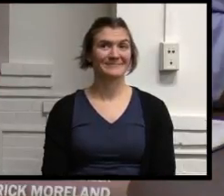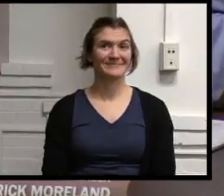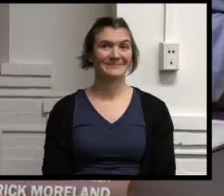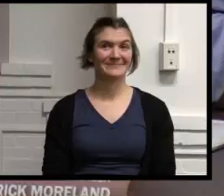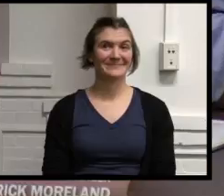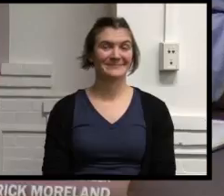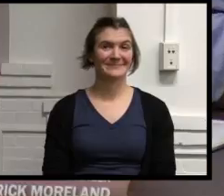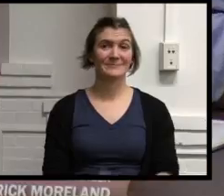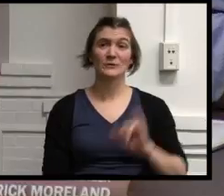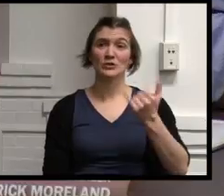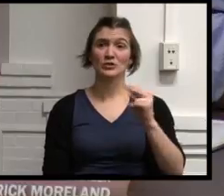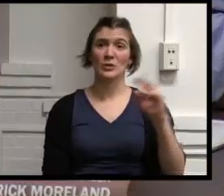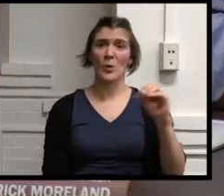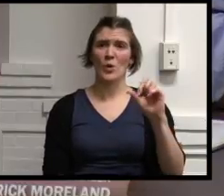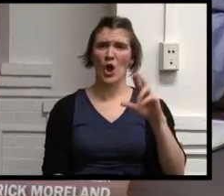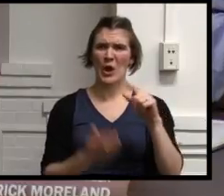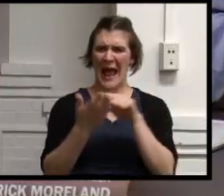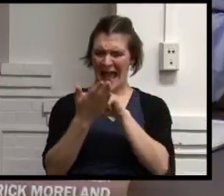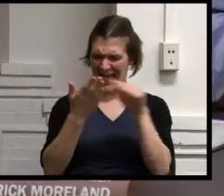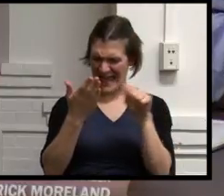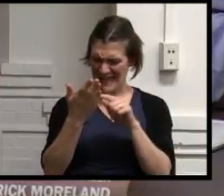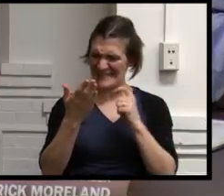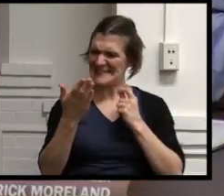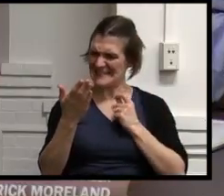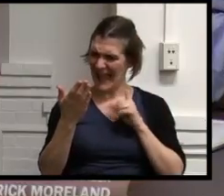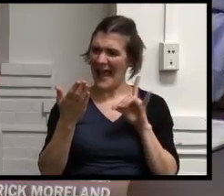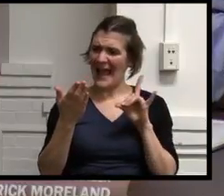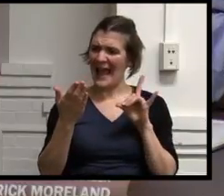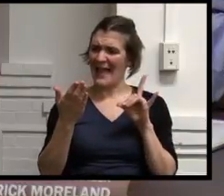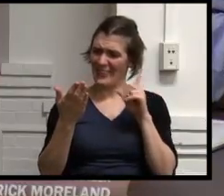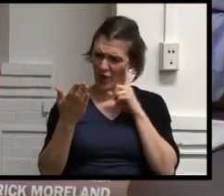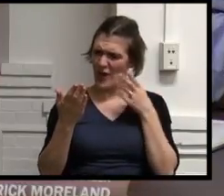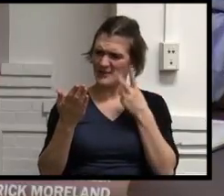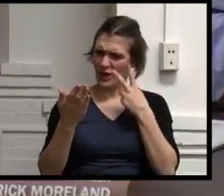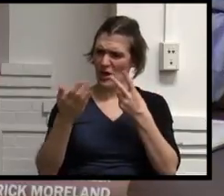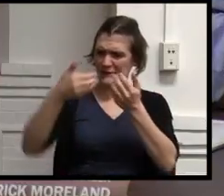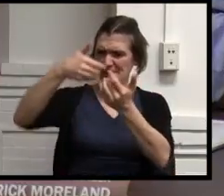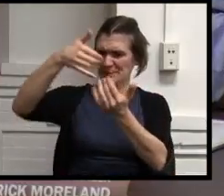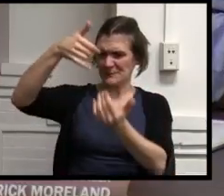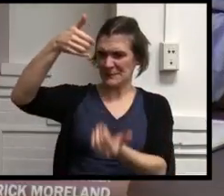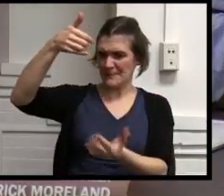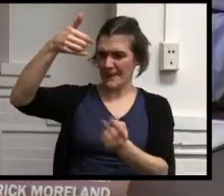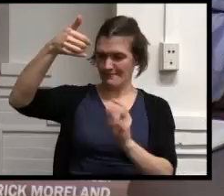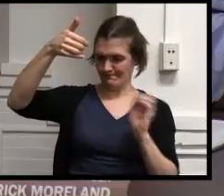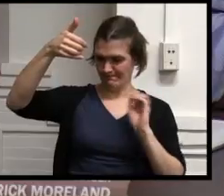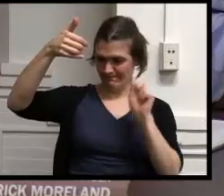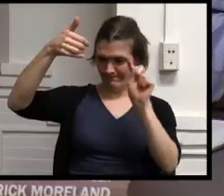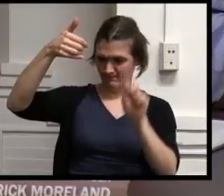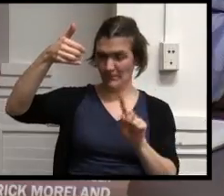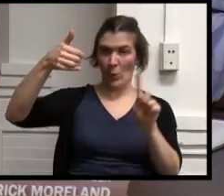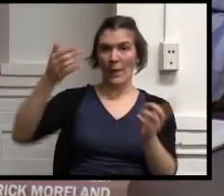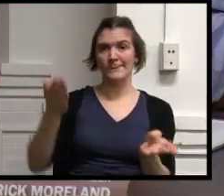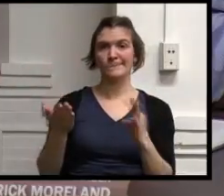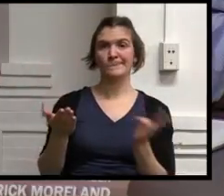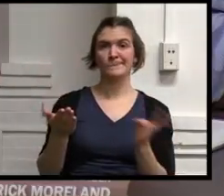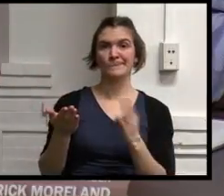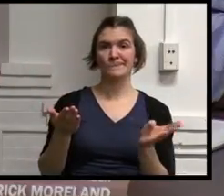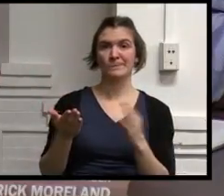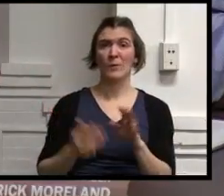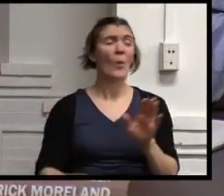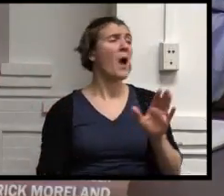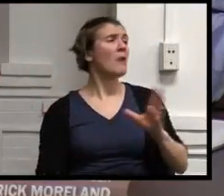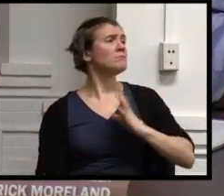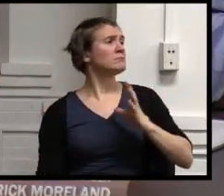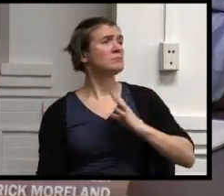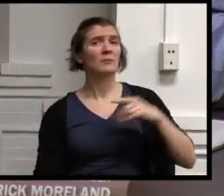Yeah, I'm not seeing it broken out here as a separate line item. Let's see if it's somewhere else. Well, if you could speak